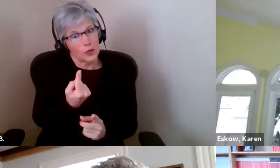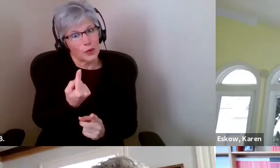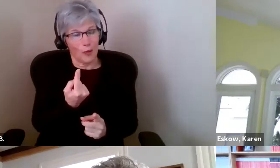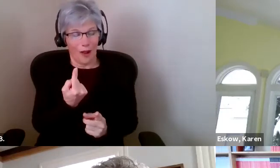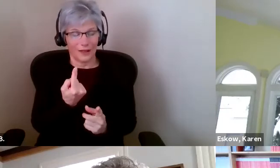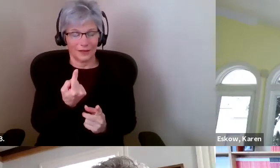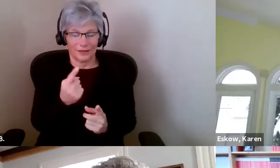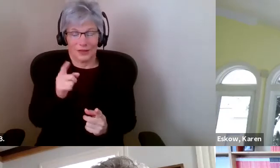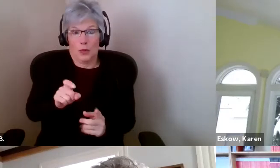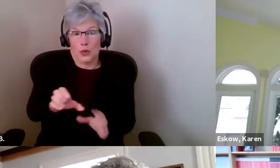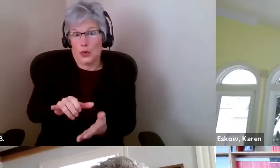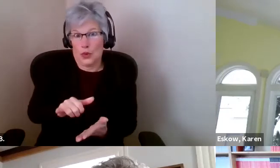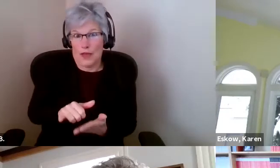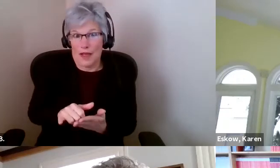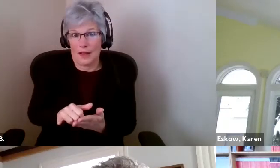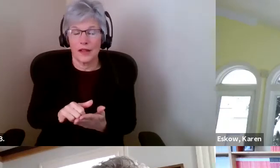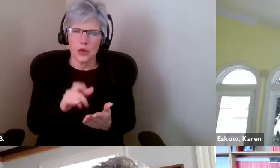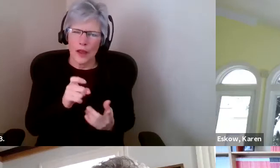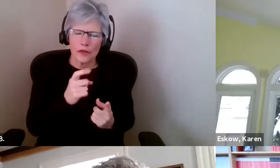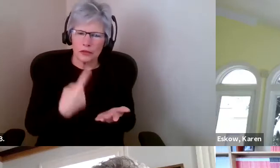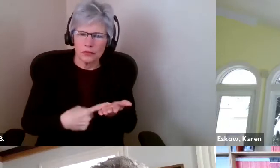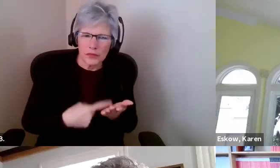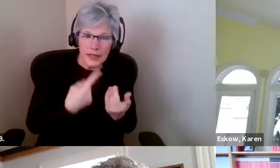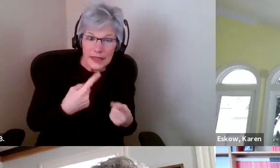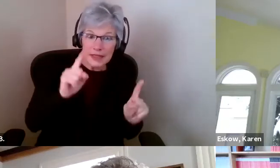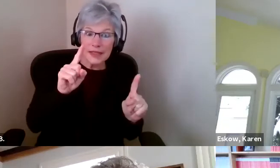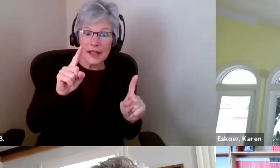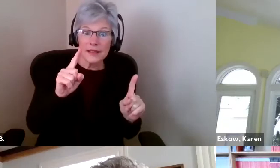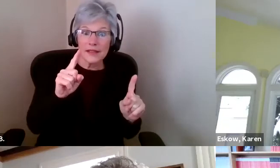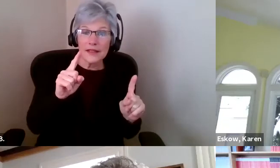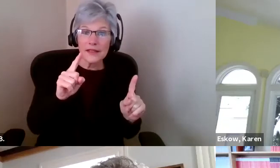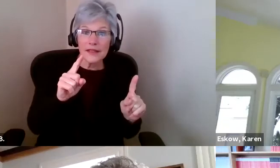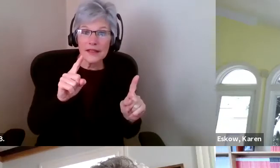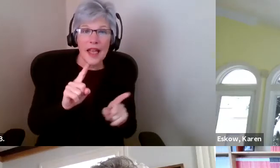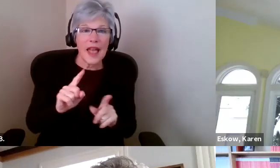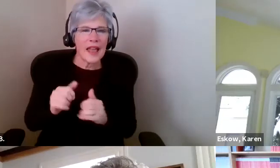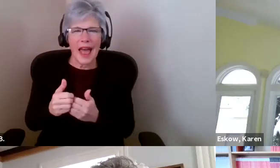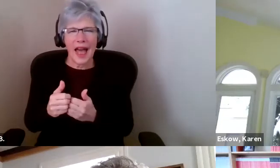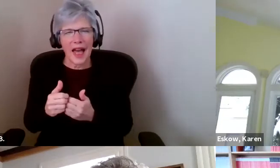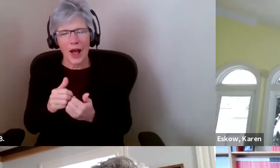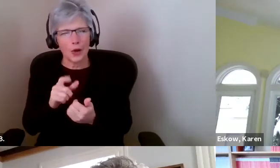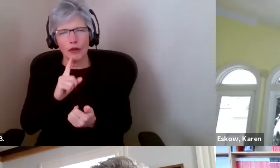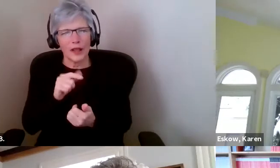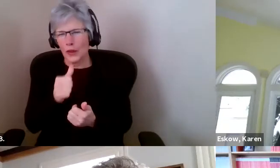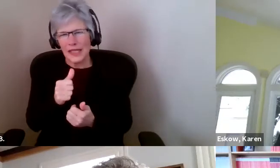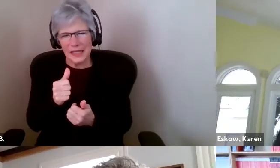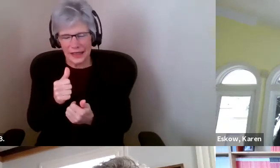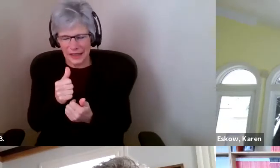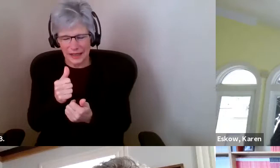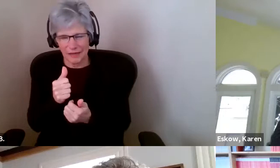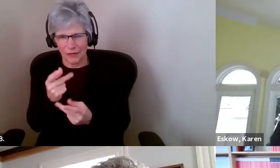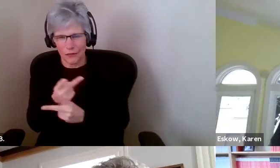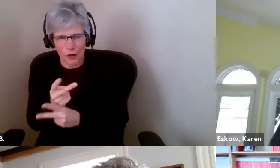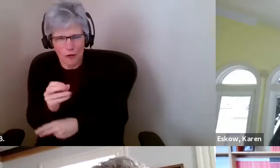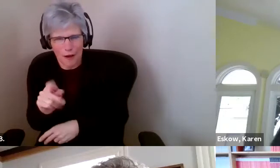not only the successes, but maybe some of the ways we didn't quite figure it out as an enterprise. Some of